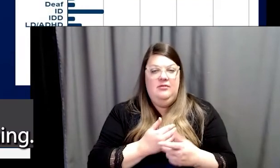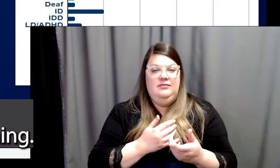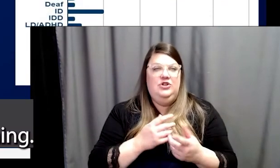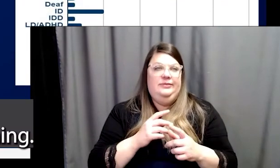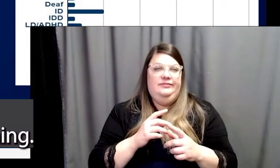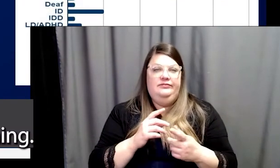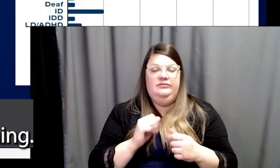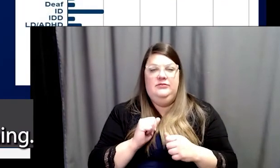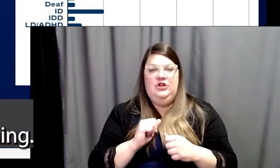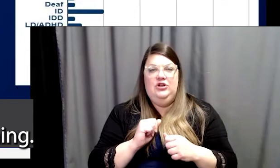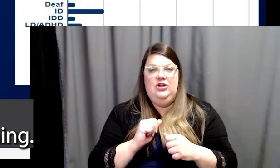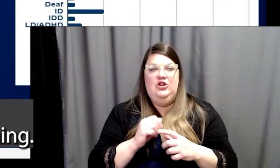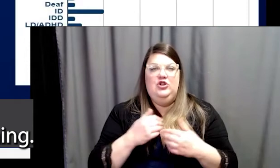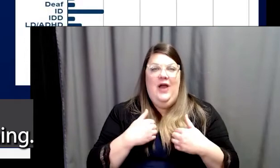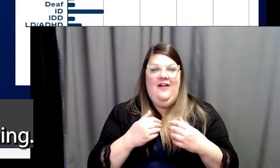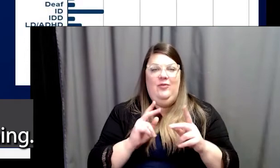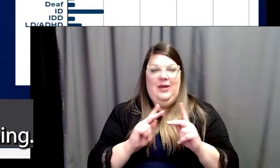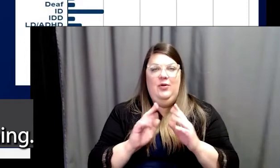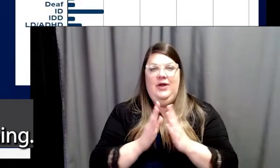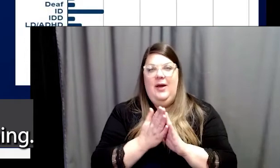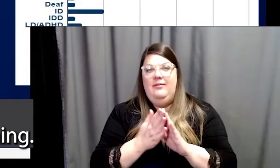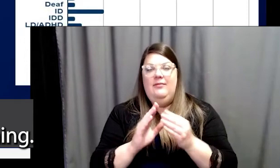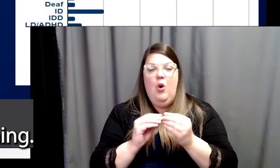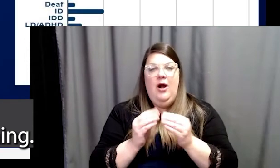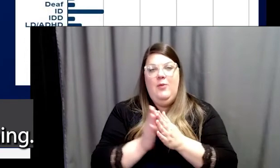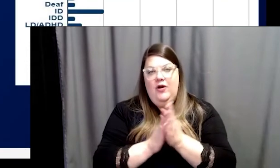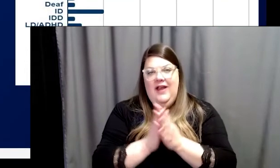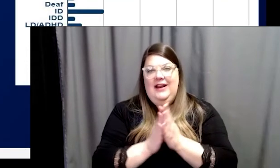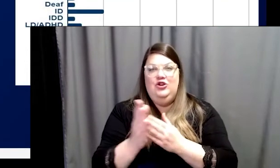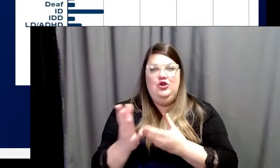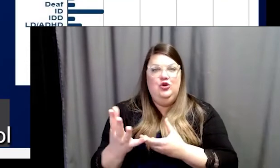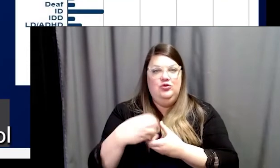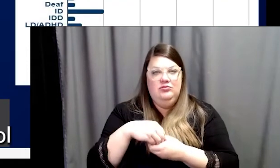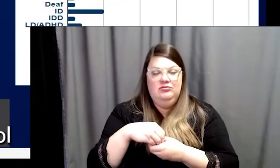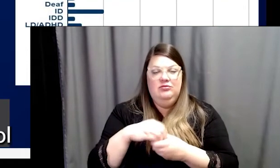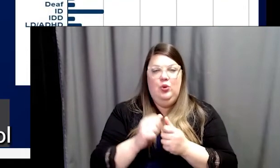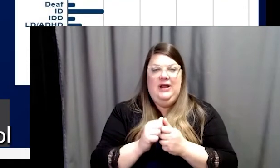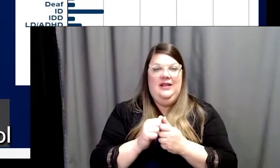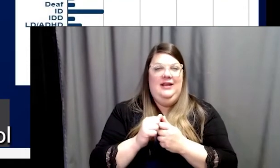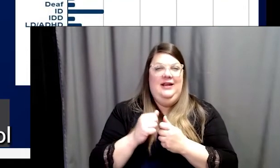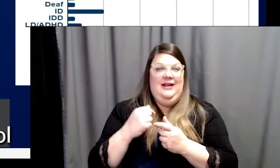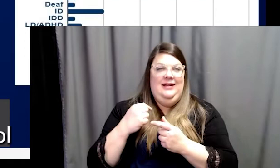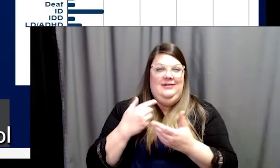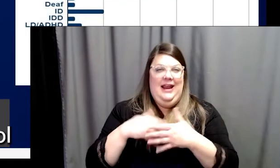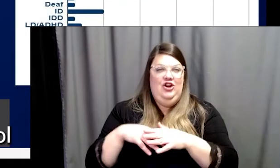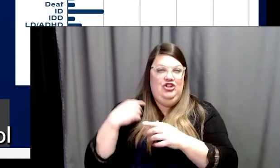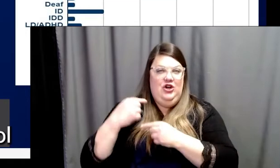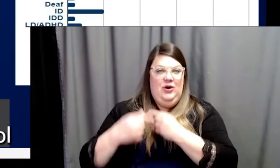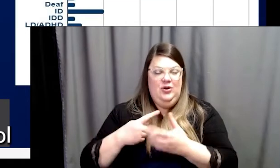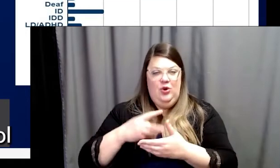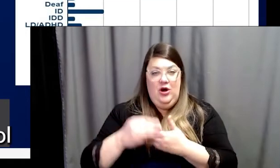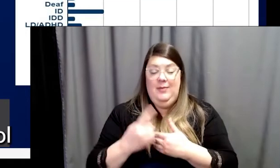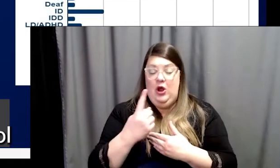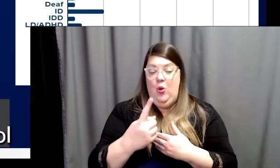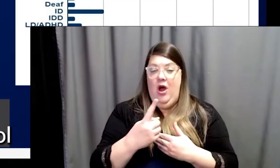people, to get people motivated to join intergenerational programming. One that stood out to me the most is